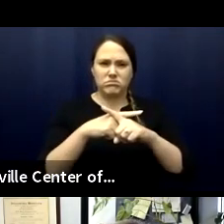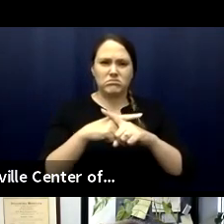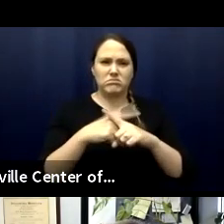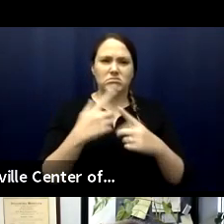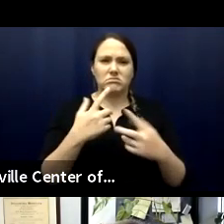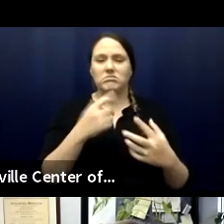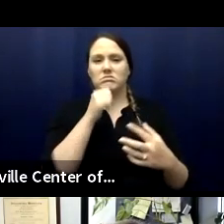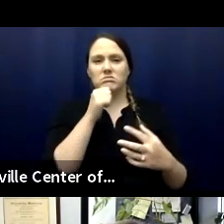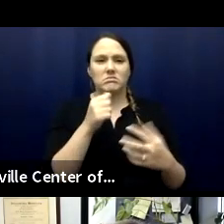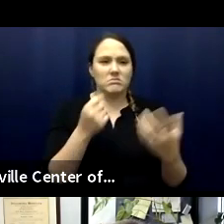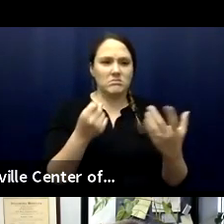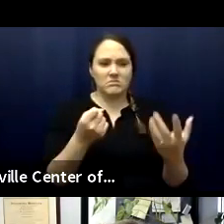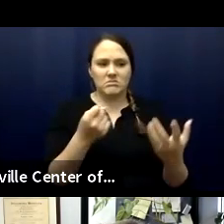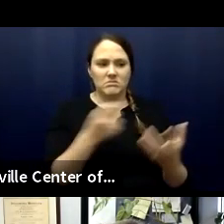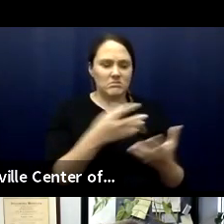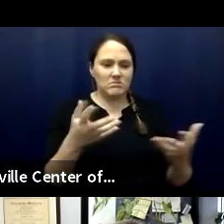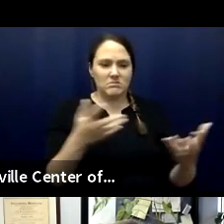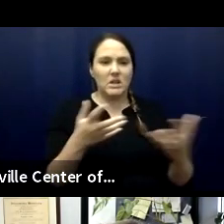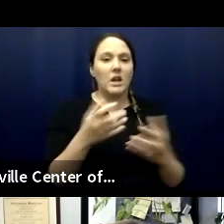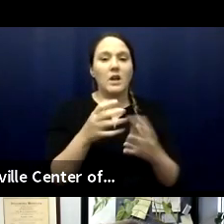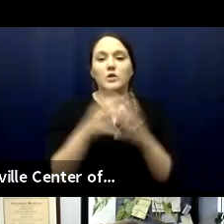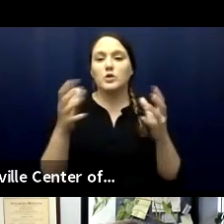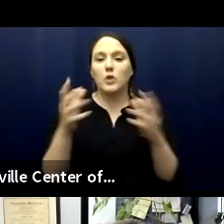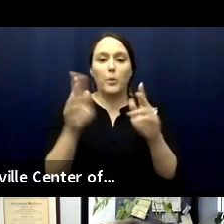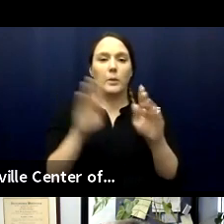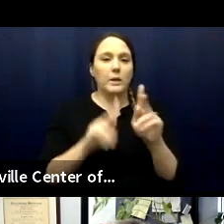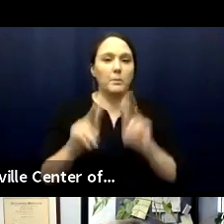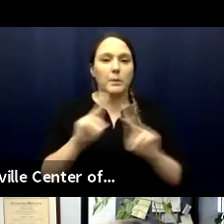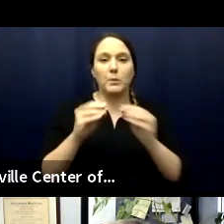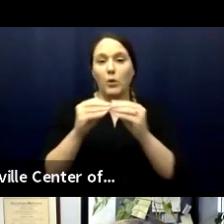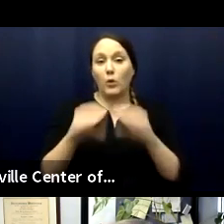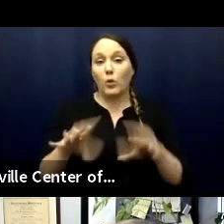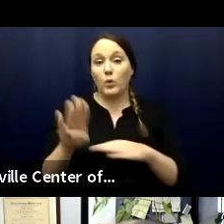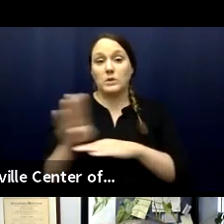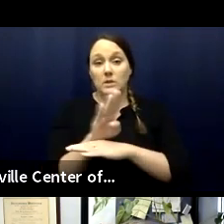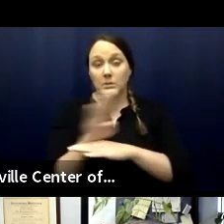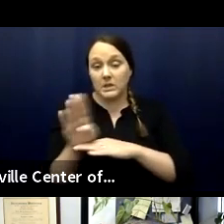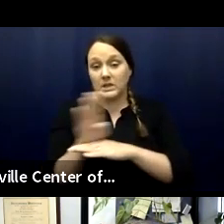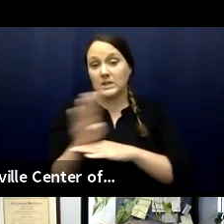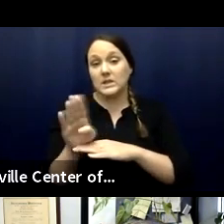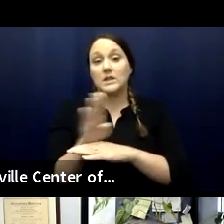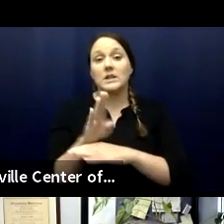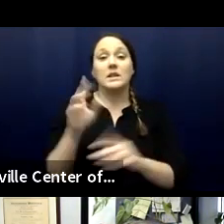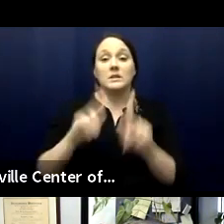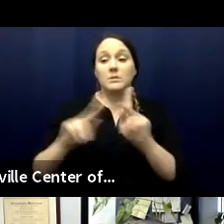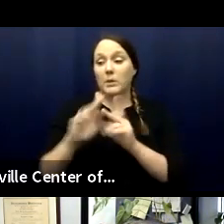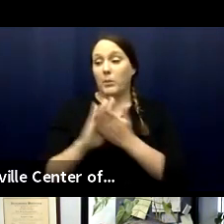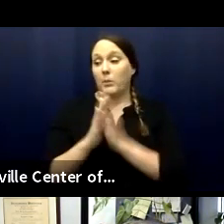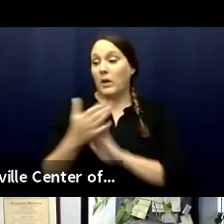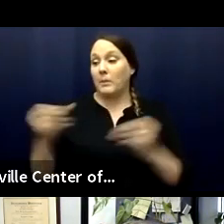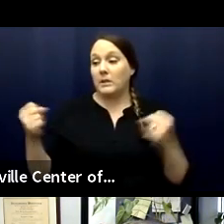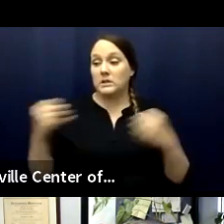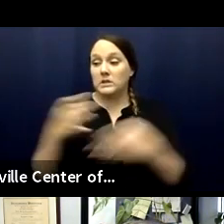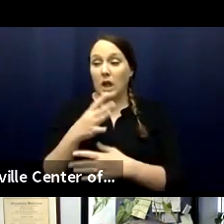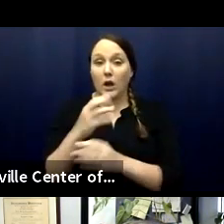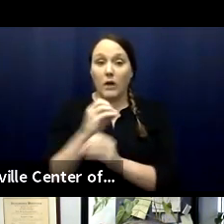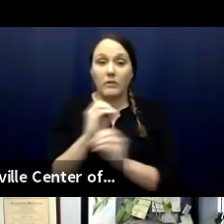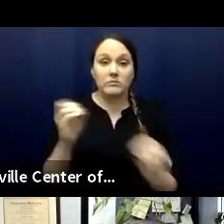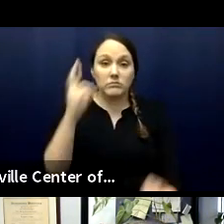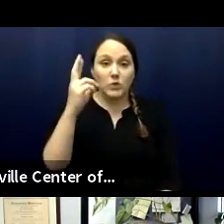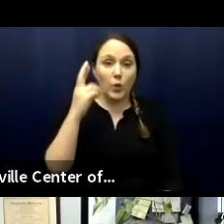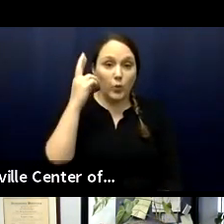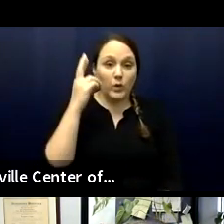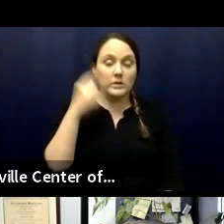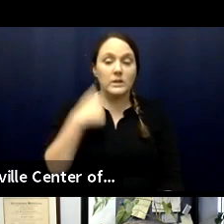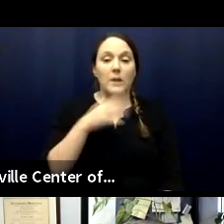And it's putting so many people out of business. It's unnecessarily scaring people. I've been talking to business